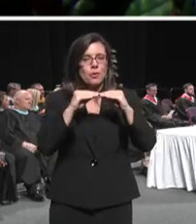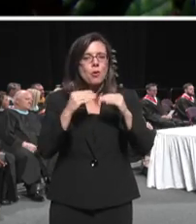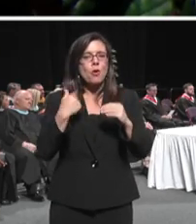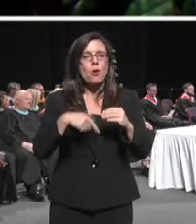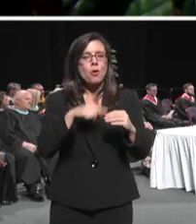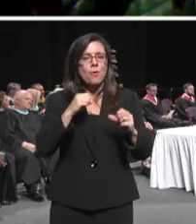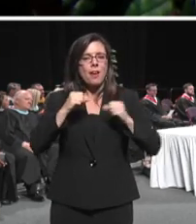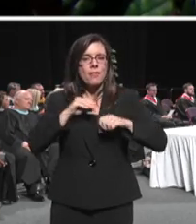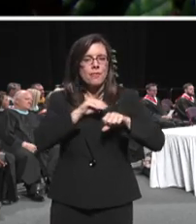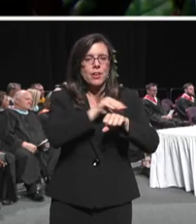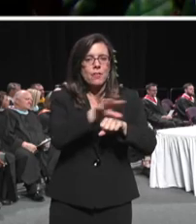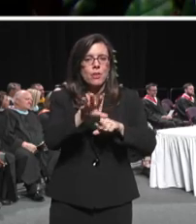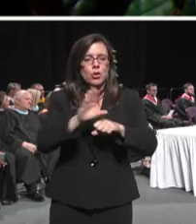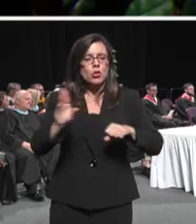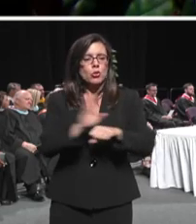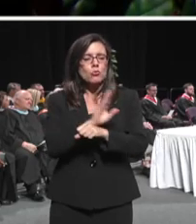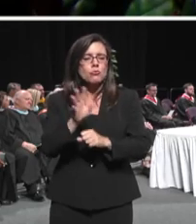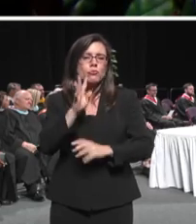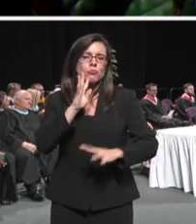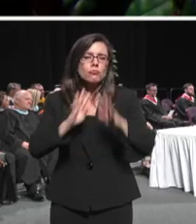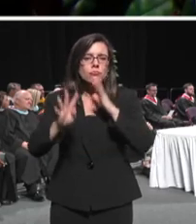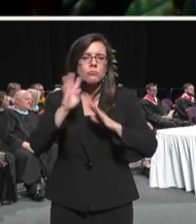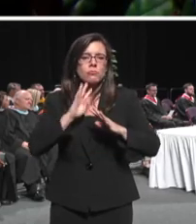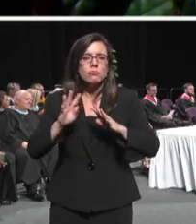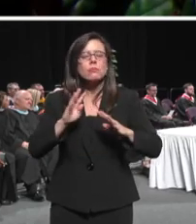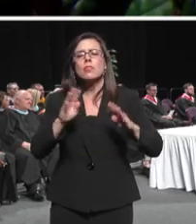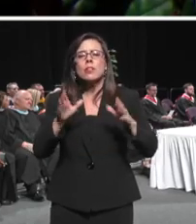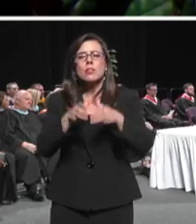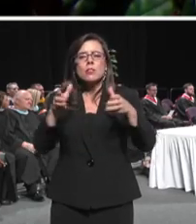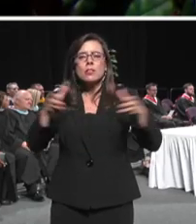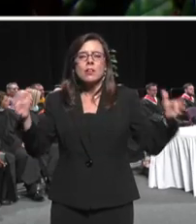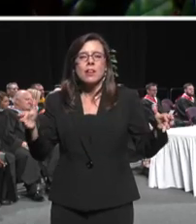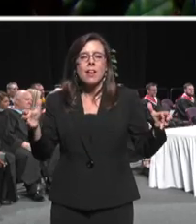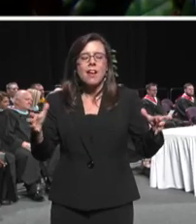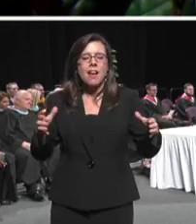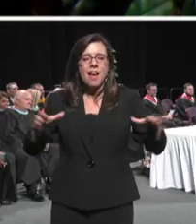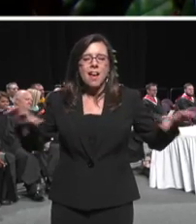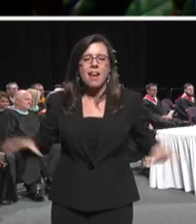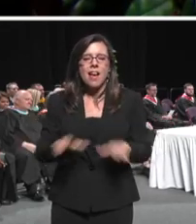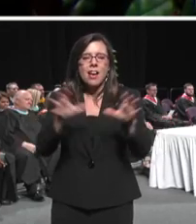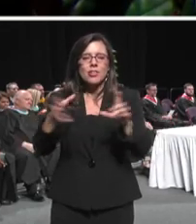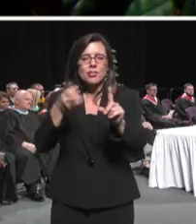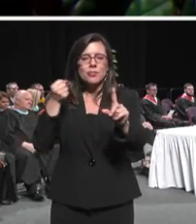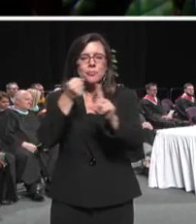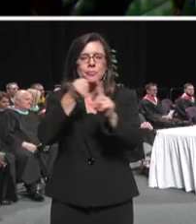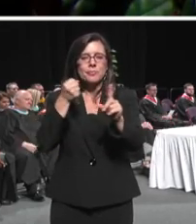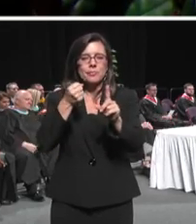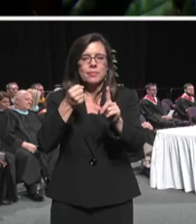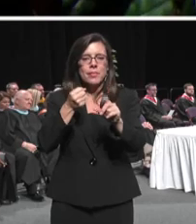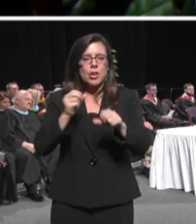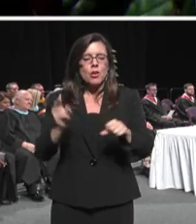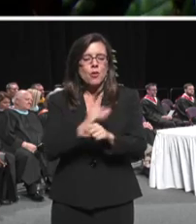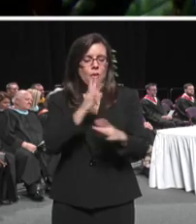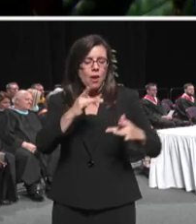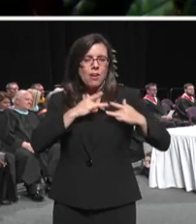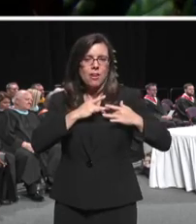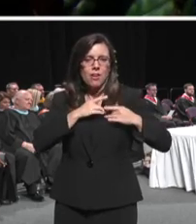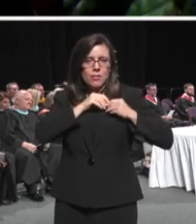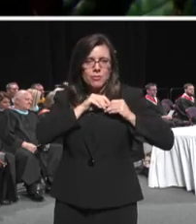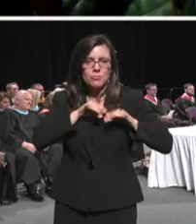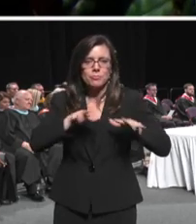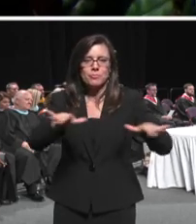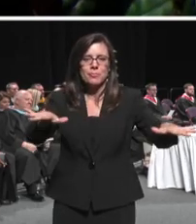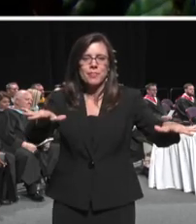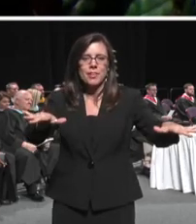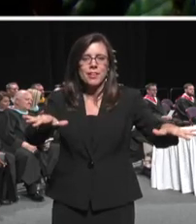the influence to use our words to speak volumes, use our actions to make a major impact, and use our hearts to spread love.